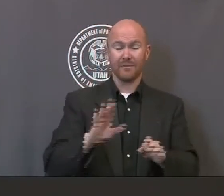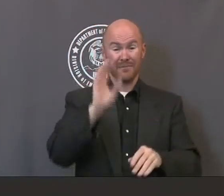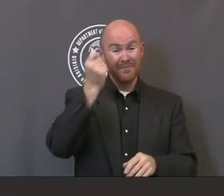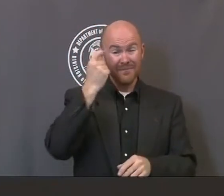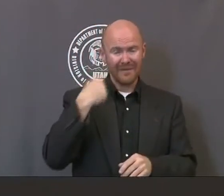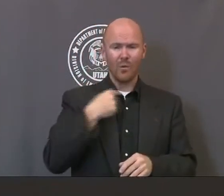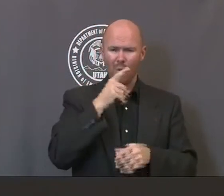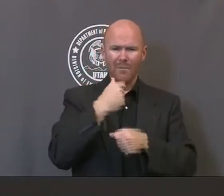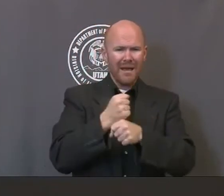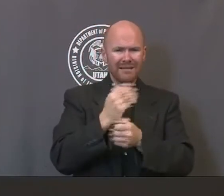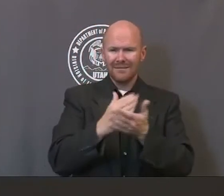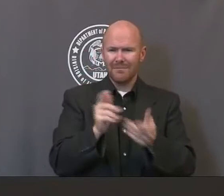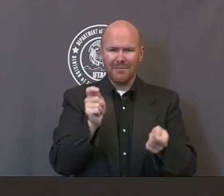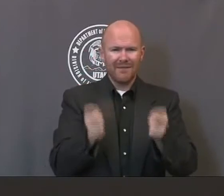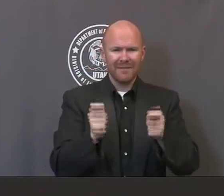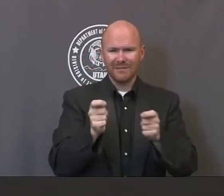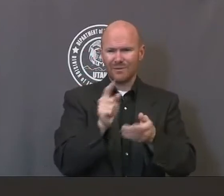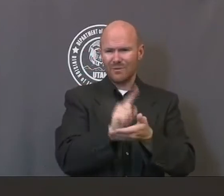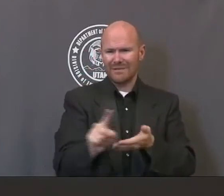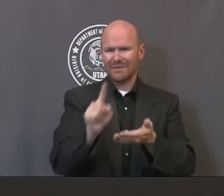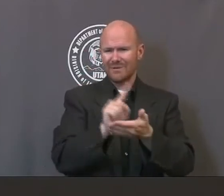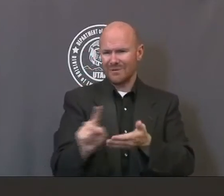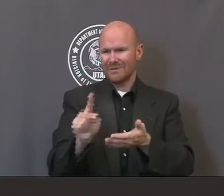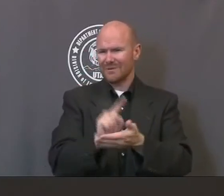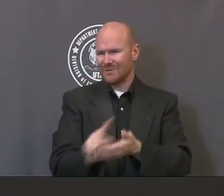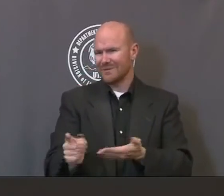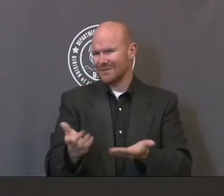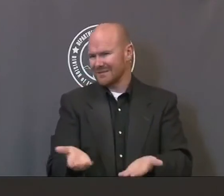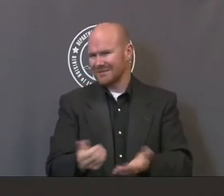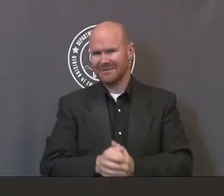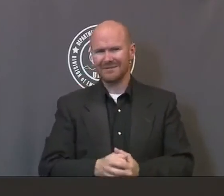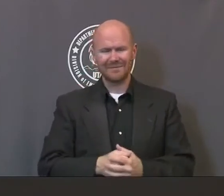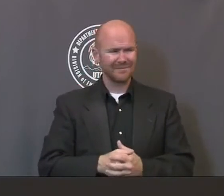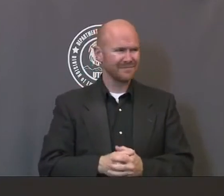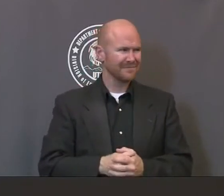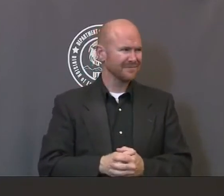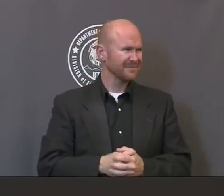as necessary. Dr. Dunn, do you have anything to add to that? Or?